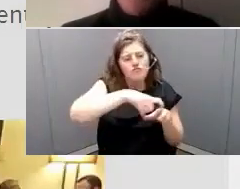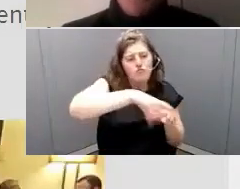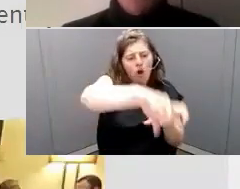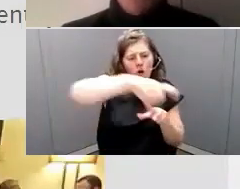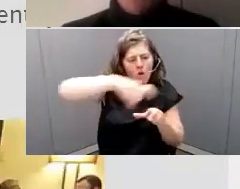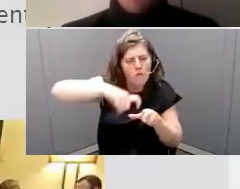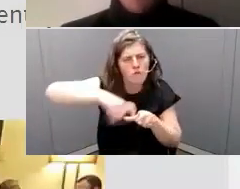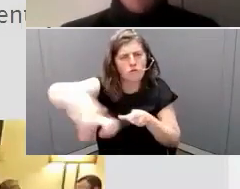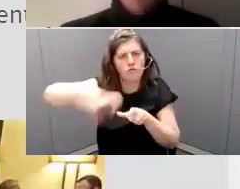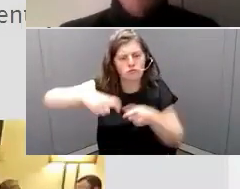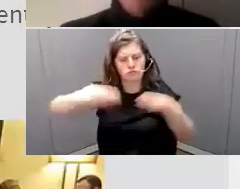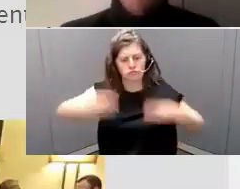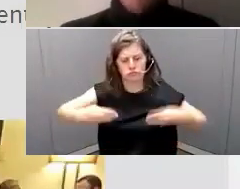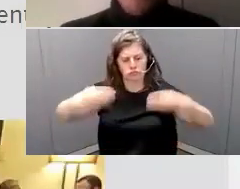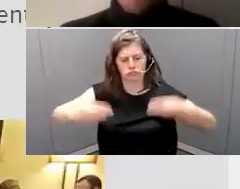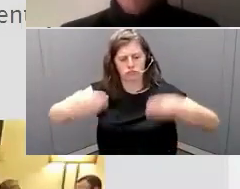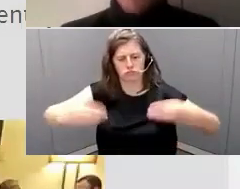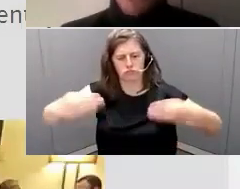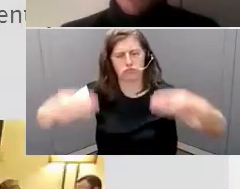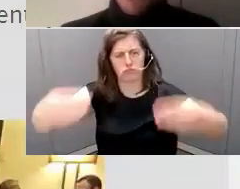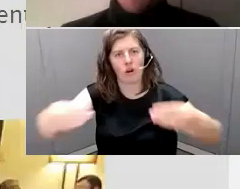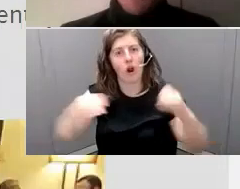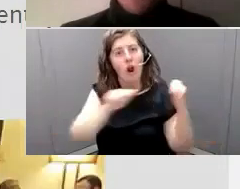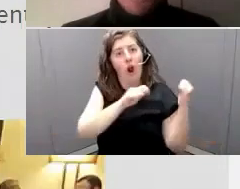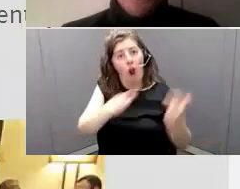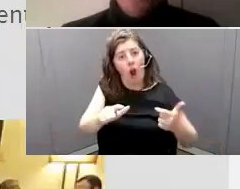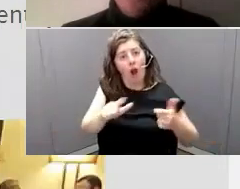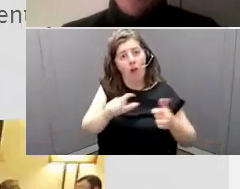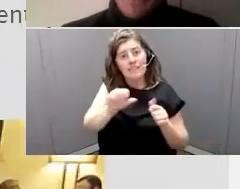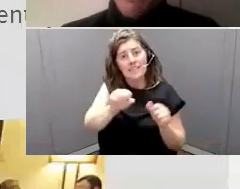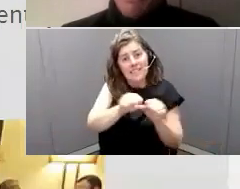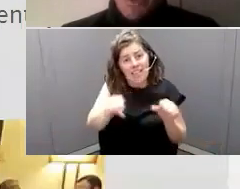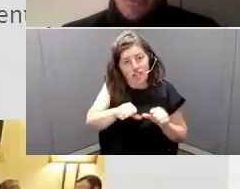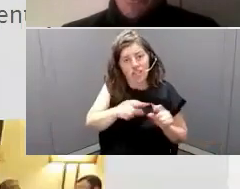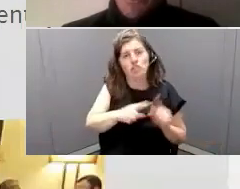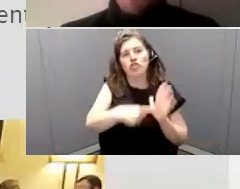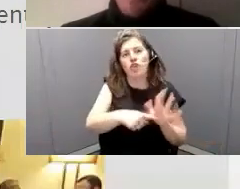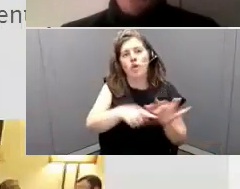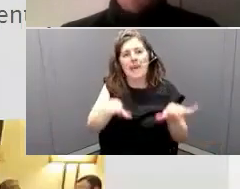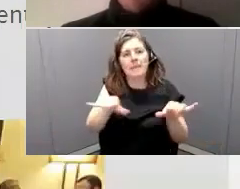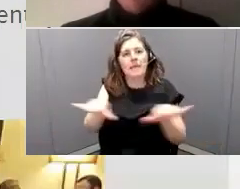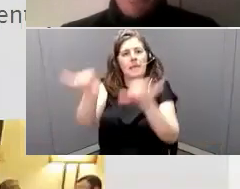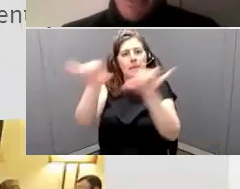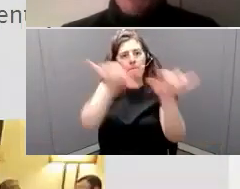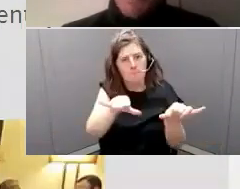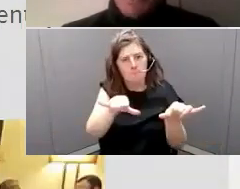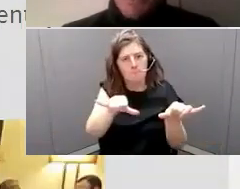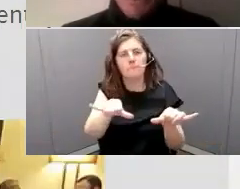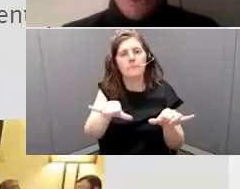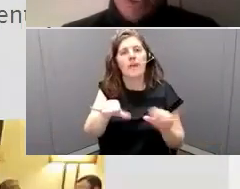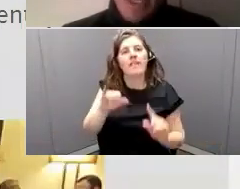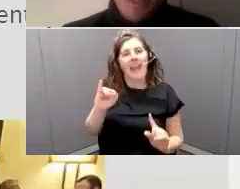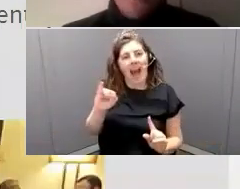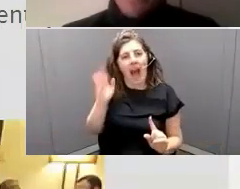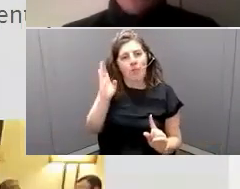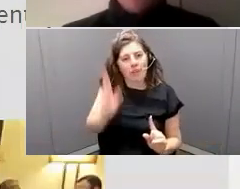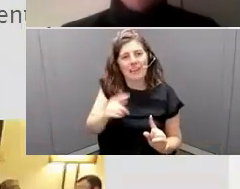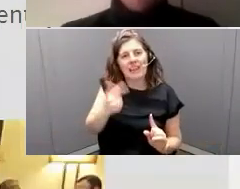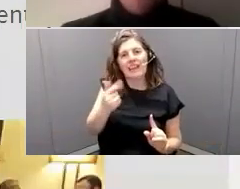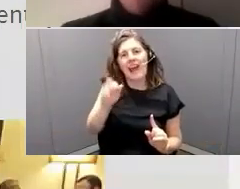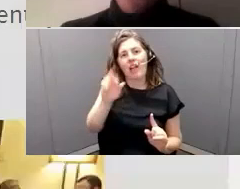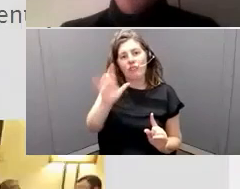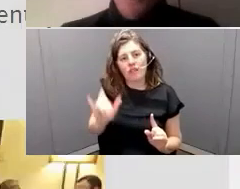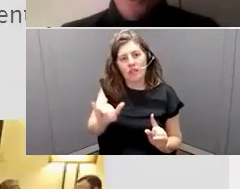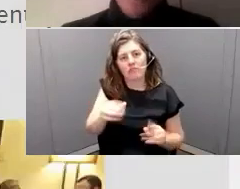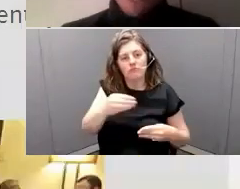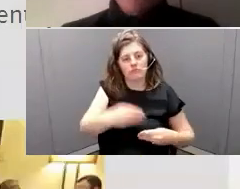iPoster stations. All of the stations show the same thing, and that is the iPresentation gallery.